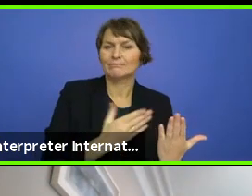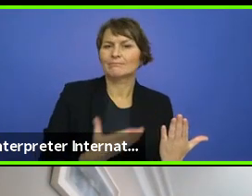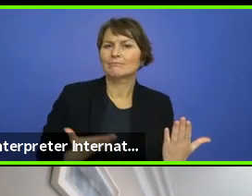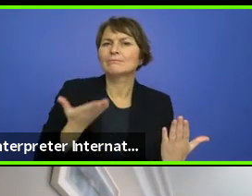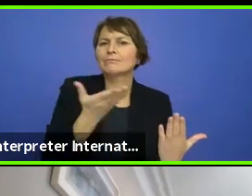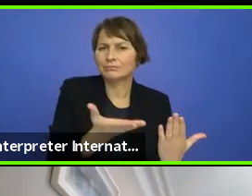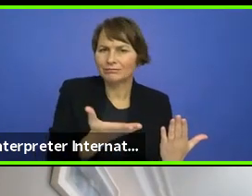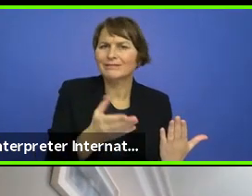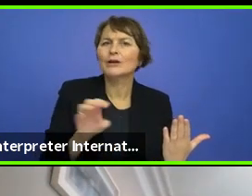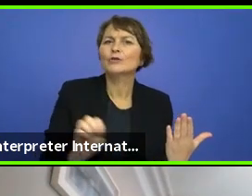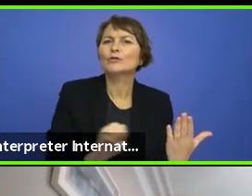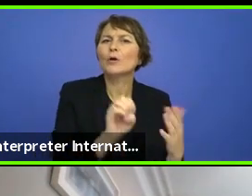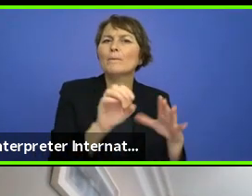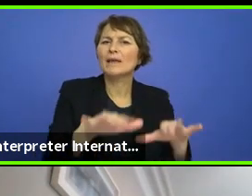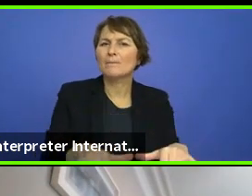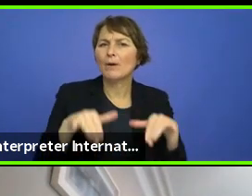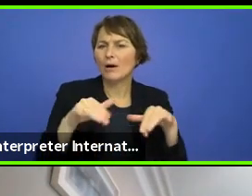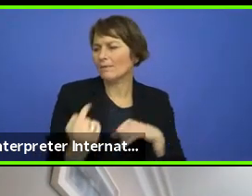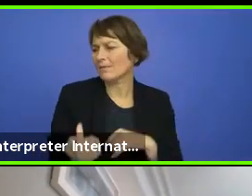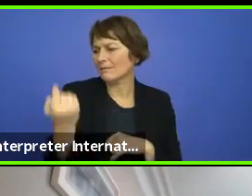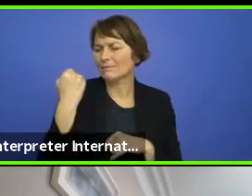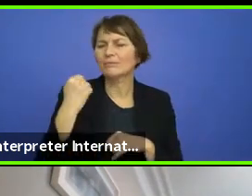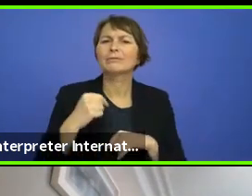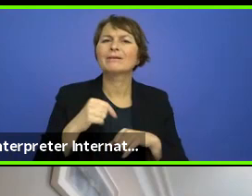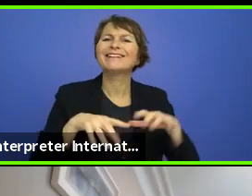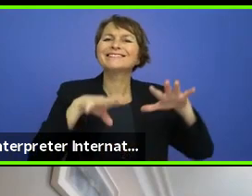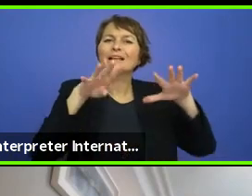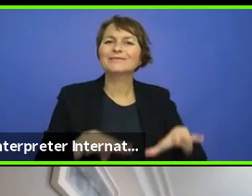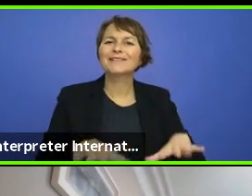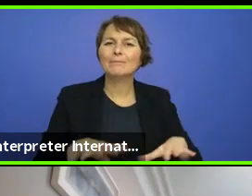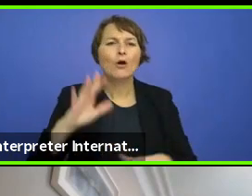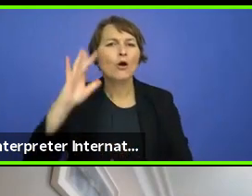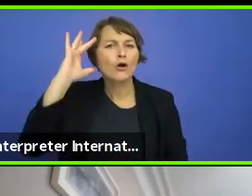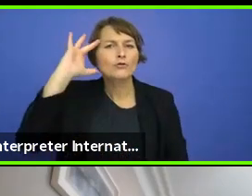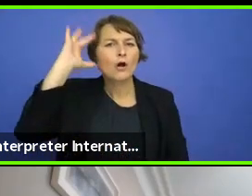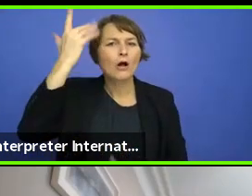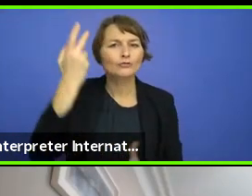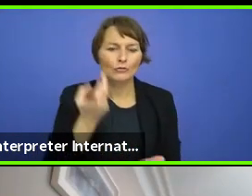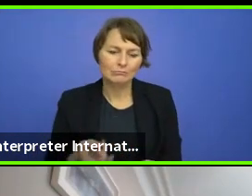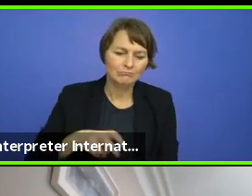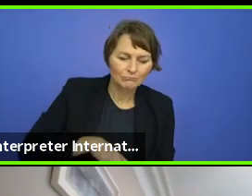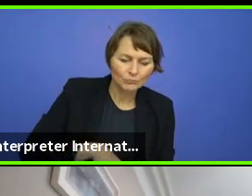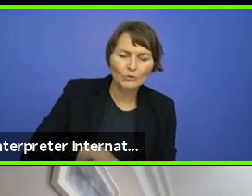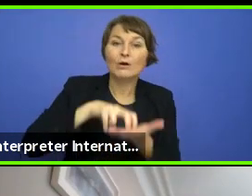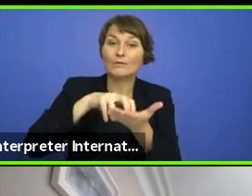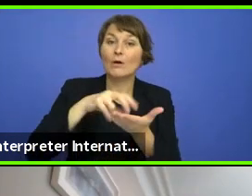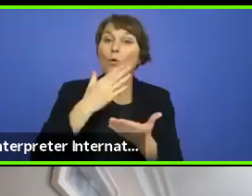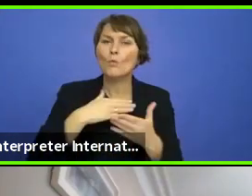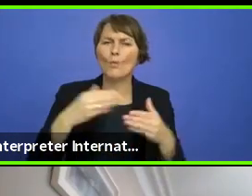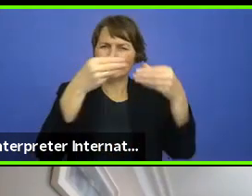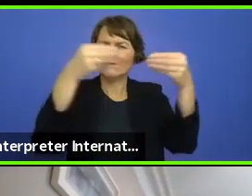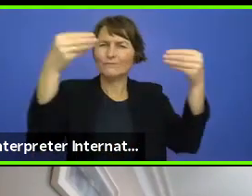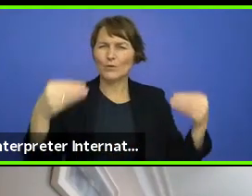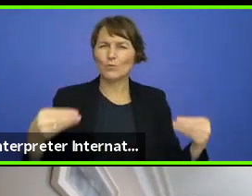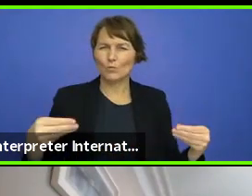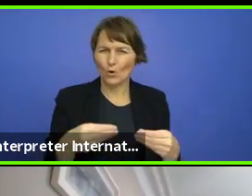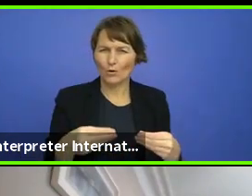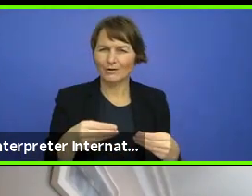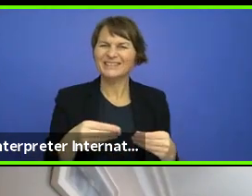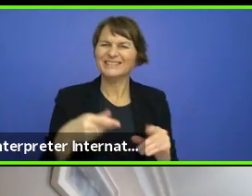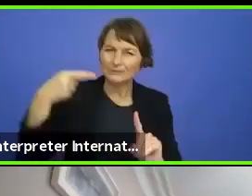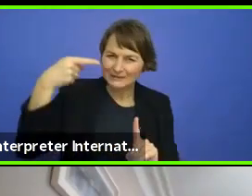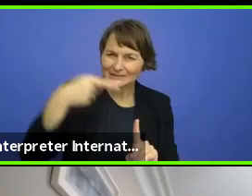Recovery adopted in September to adopt a European framework on the working conditions on actors. And so there was a